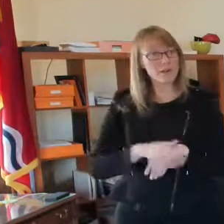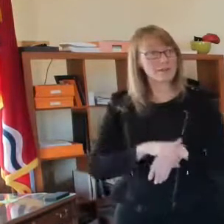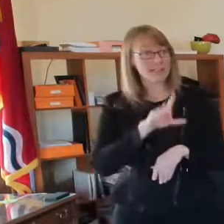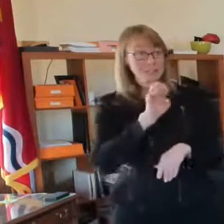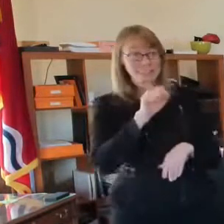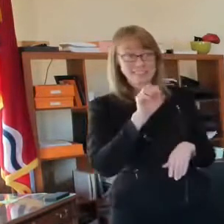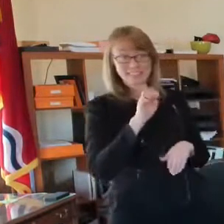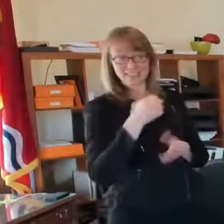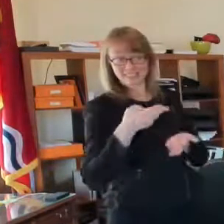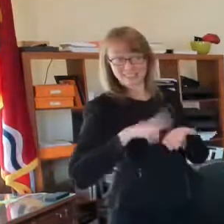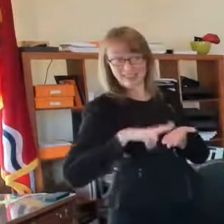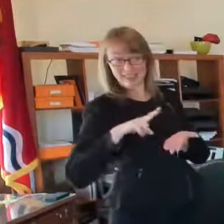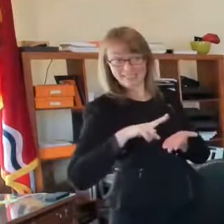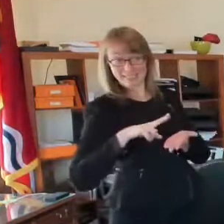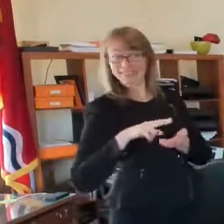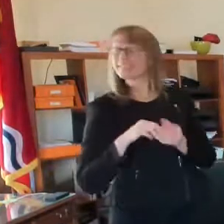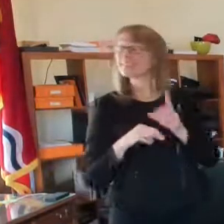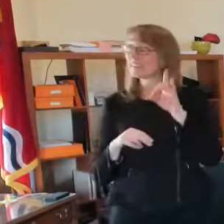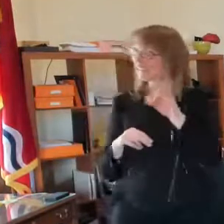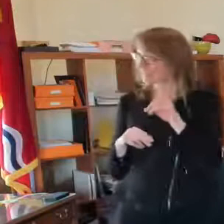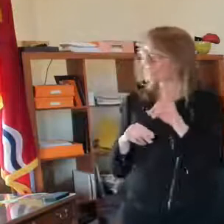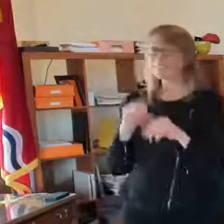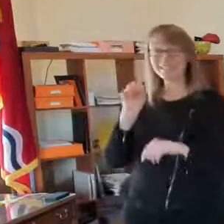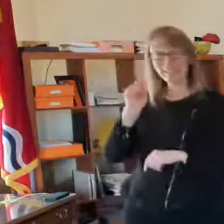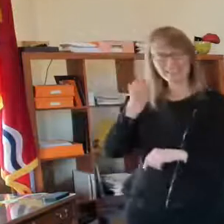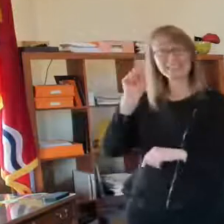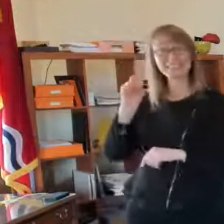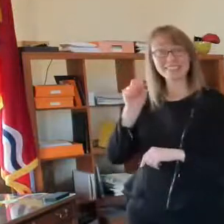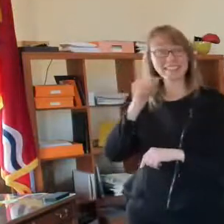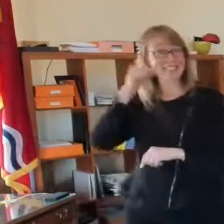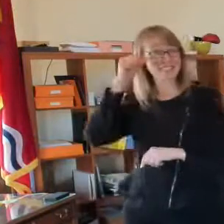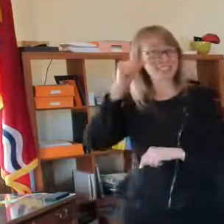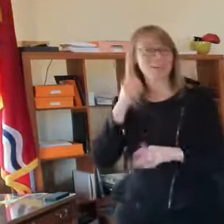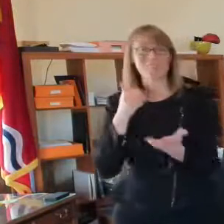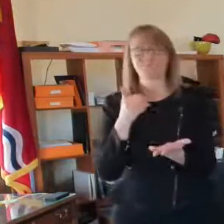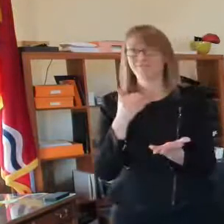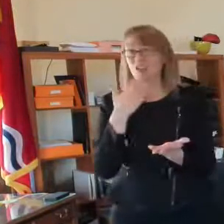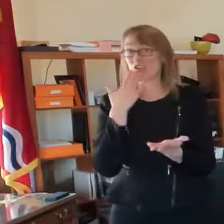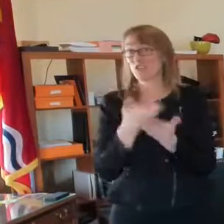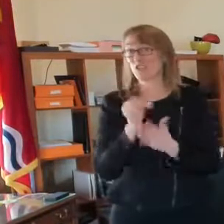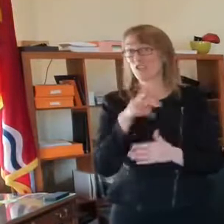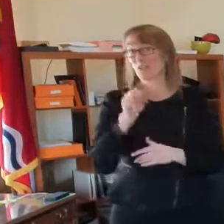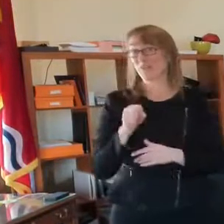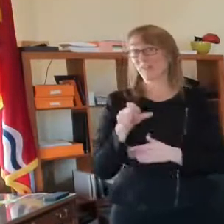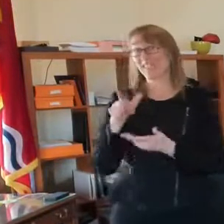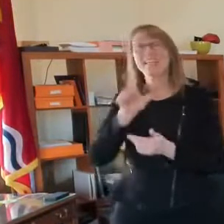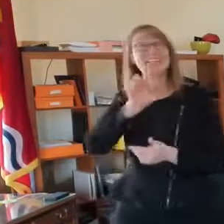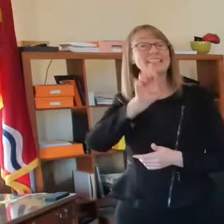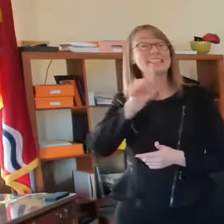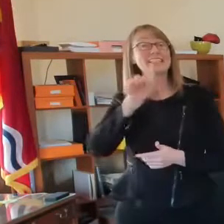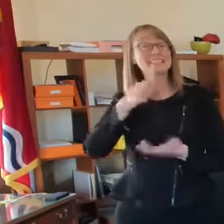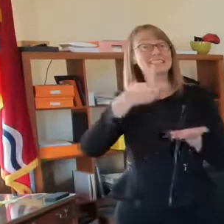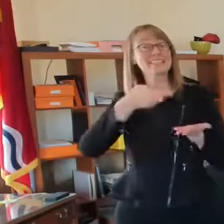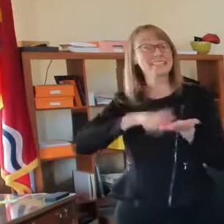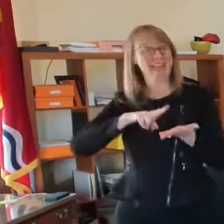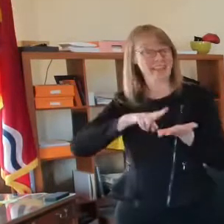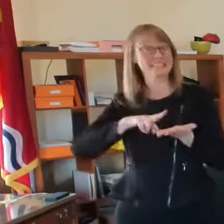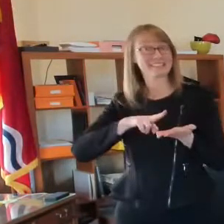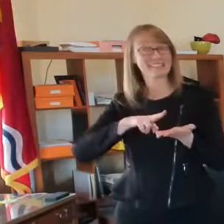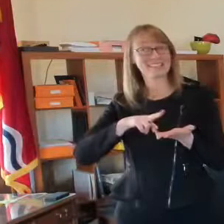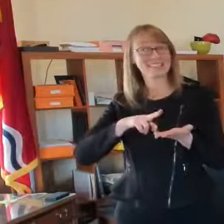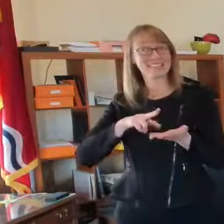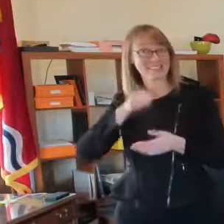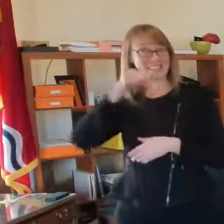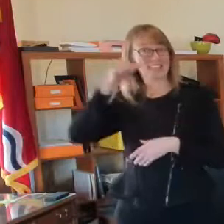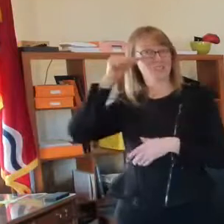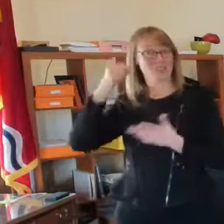It did. Yesterday, right? Mm-hmm. Okay, I thought so. So, good news. The lease on the property was signed by the comptroller yesterday.